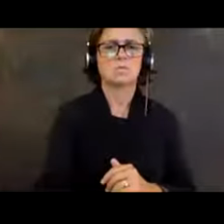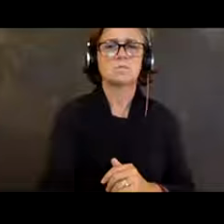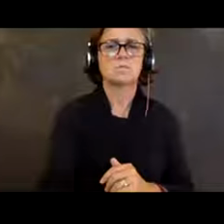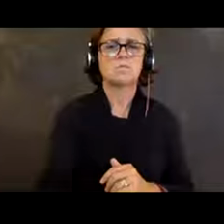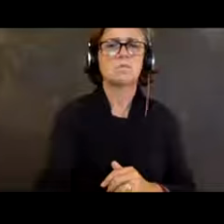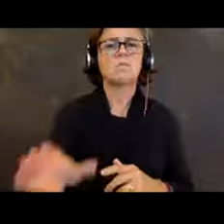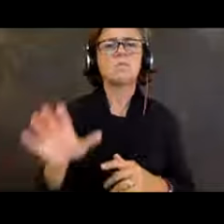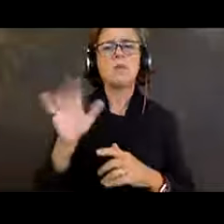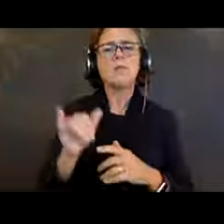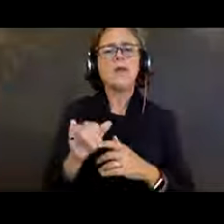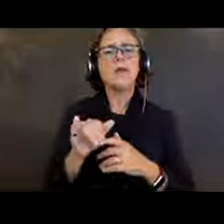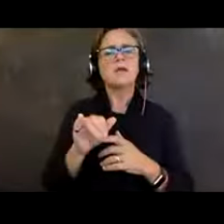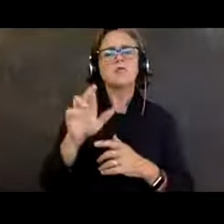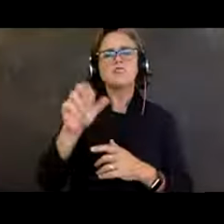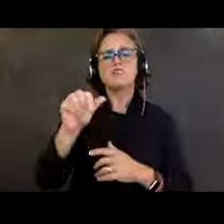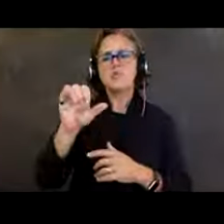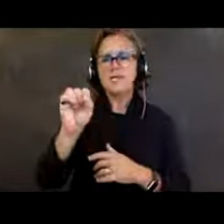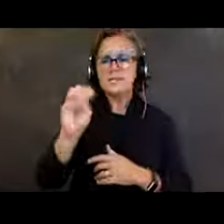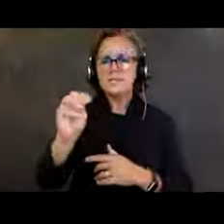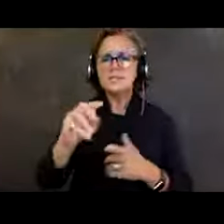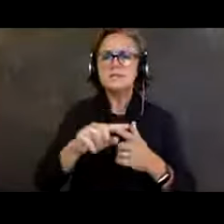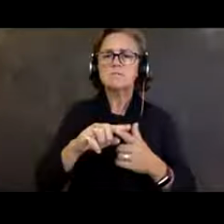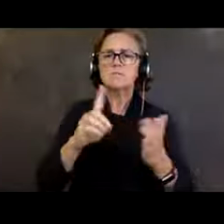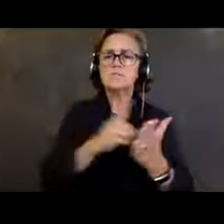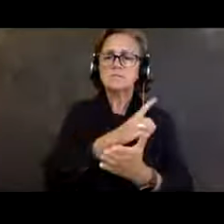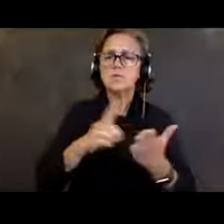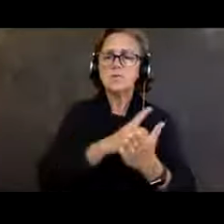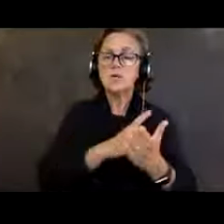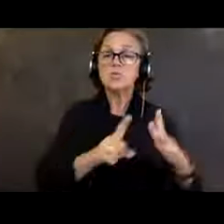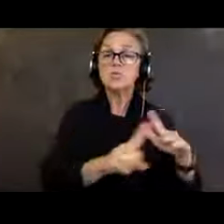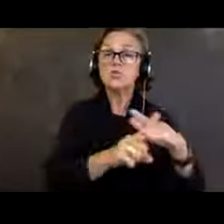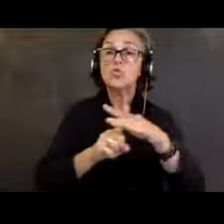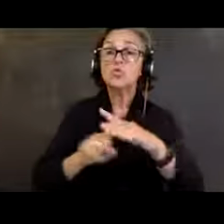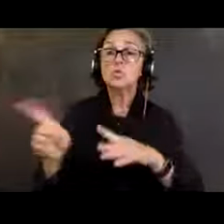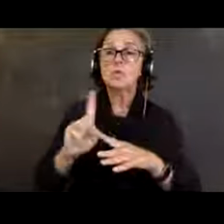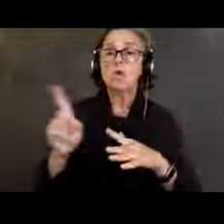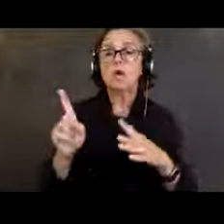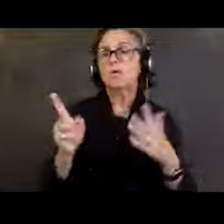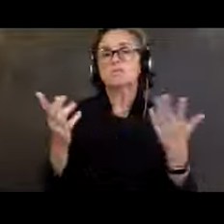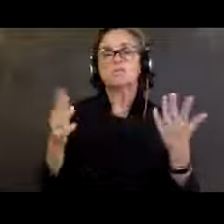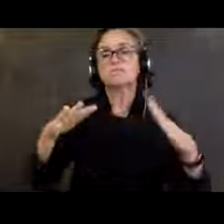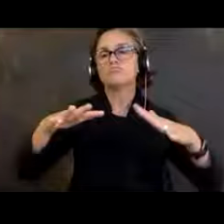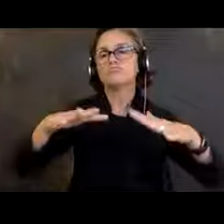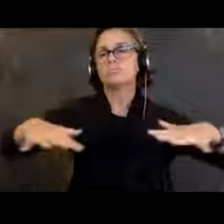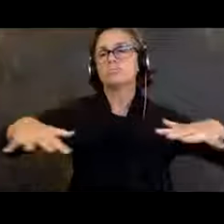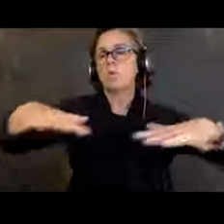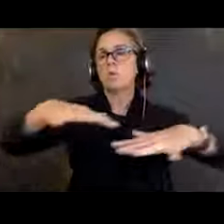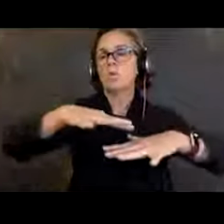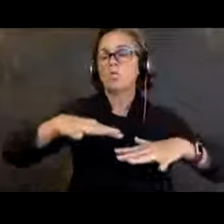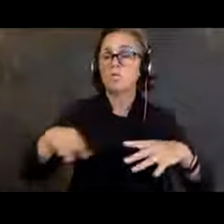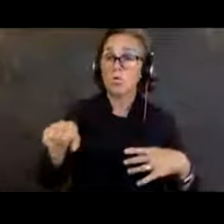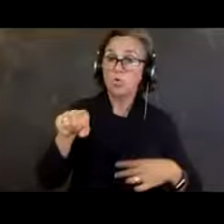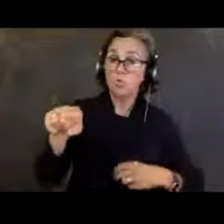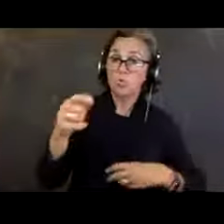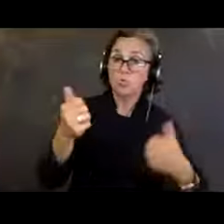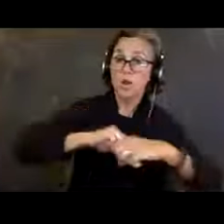racism, discrimination is everywhere. So even though we may be trying to protect our kids